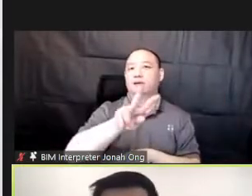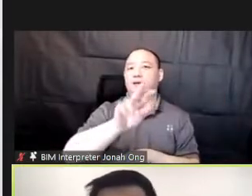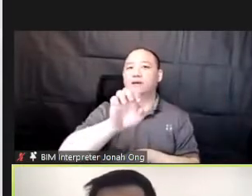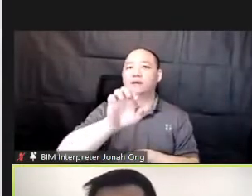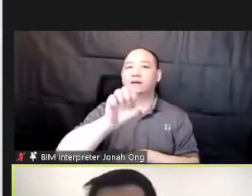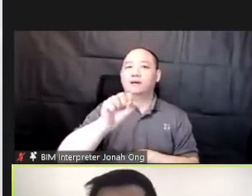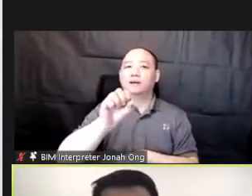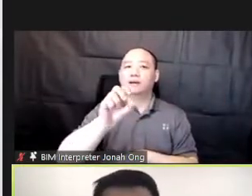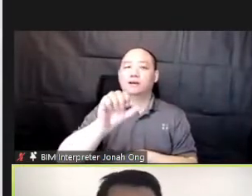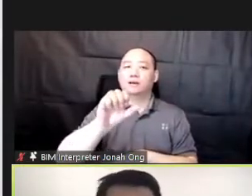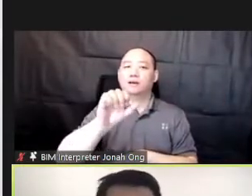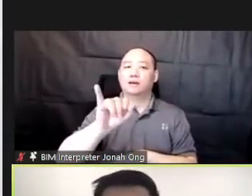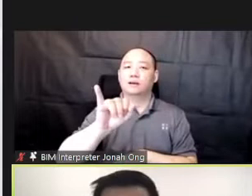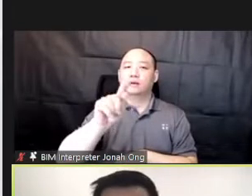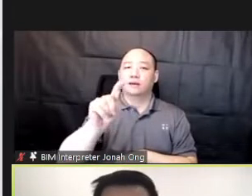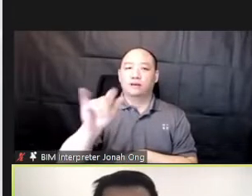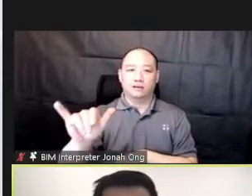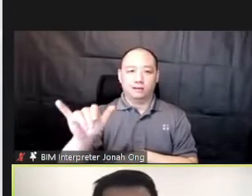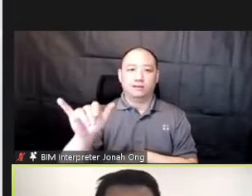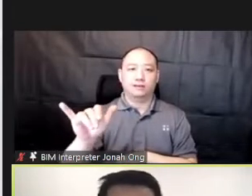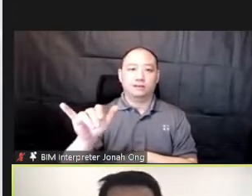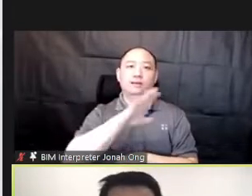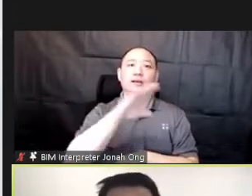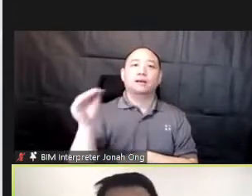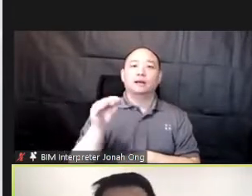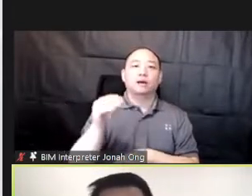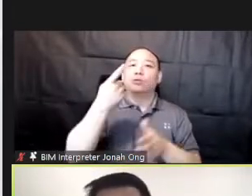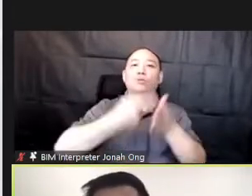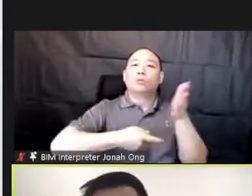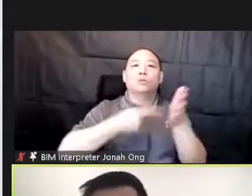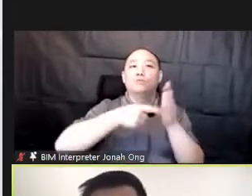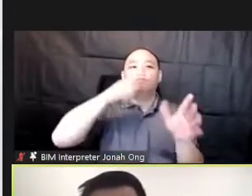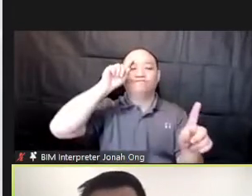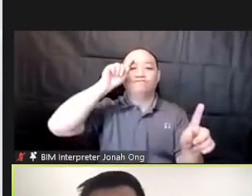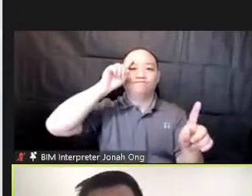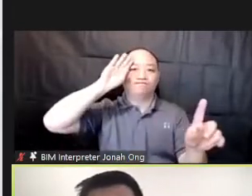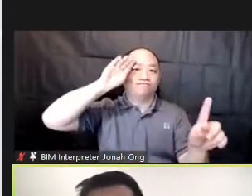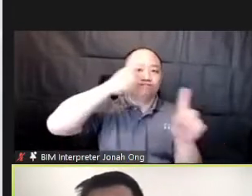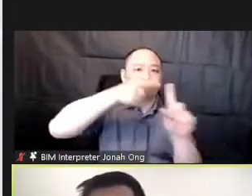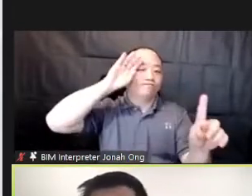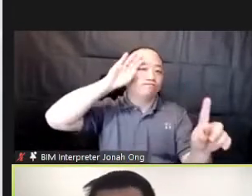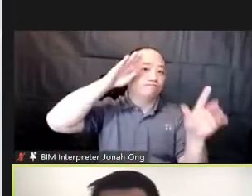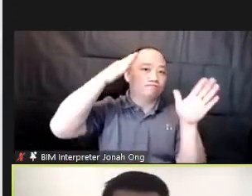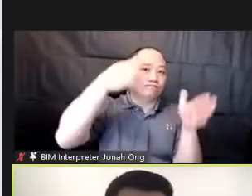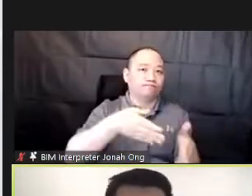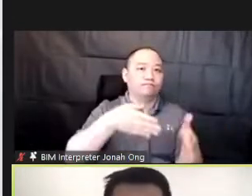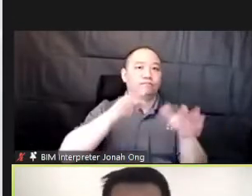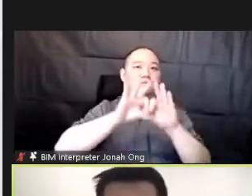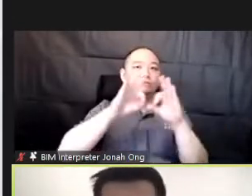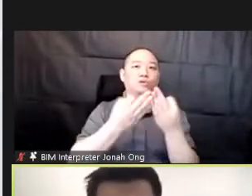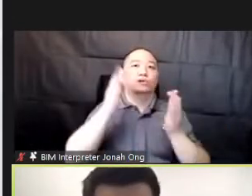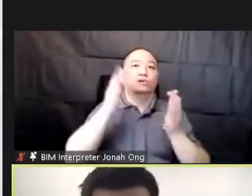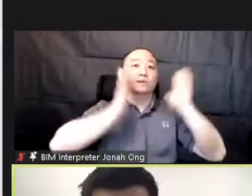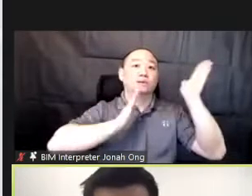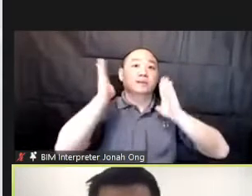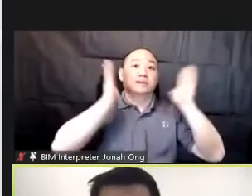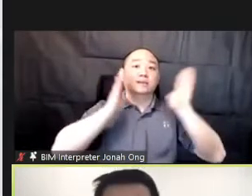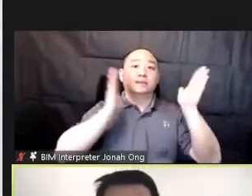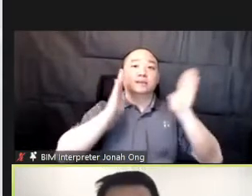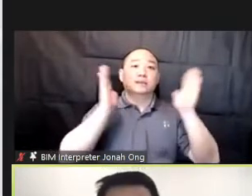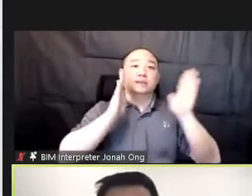events have articulated, which is really this beyond Keluarga Malaysia, where it's articulated by our current Prime